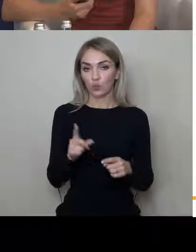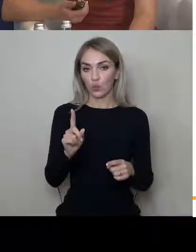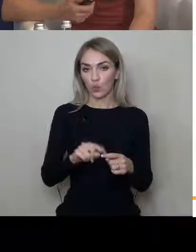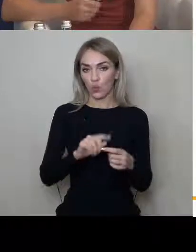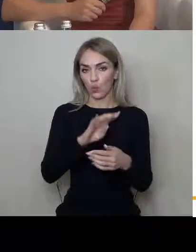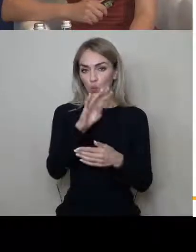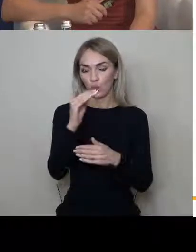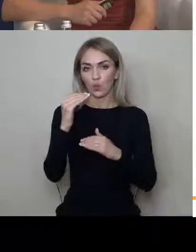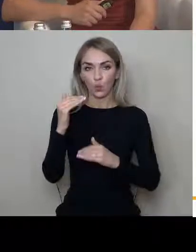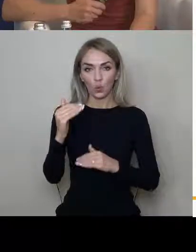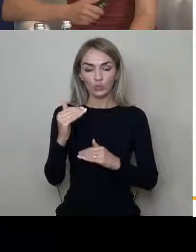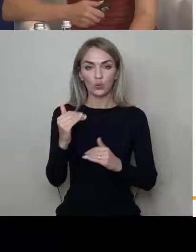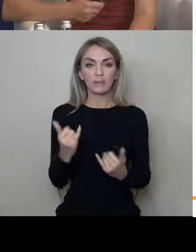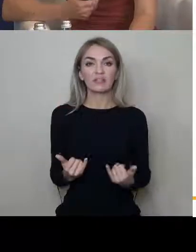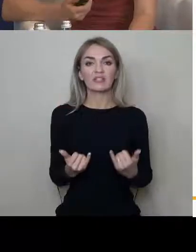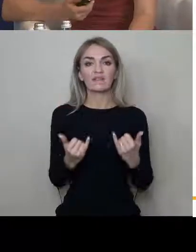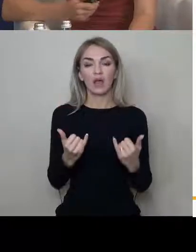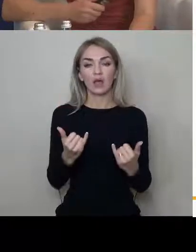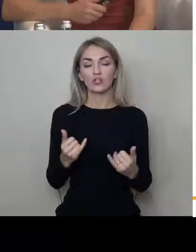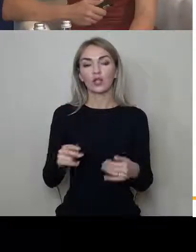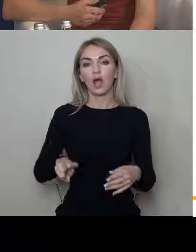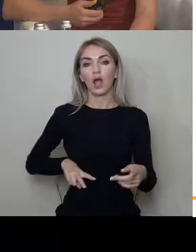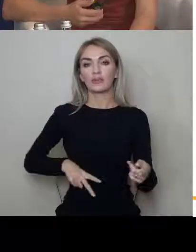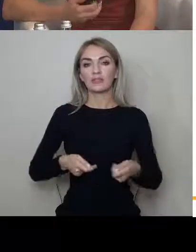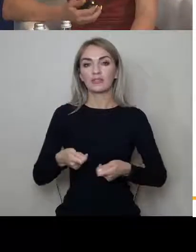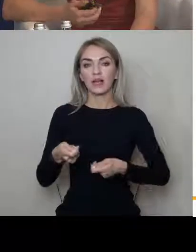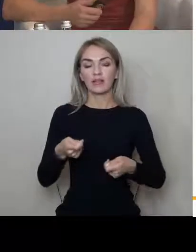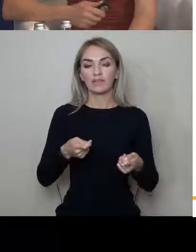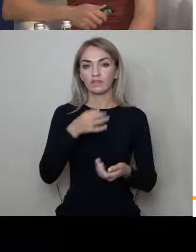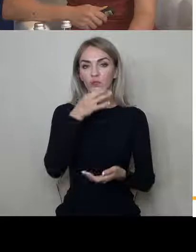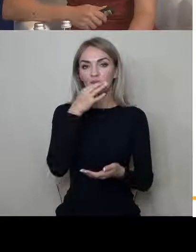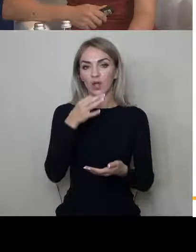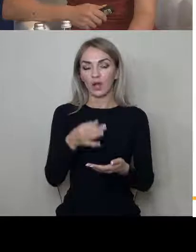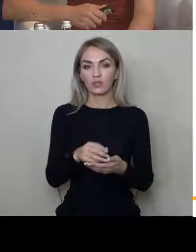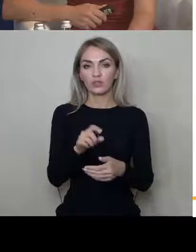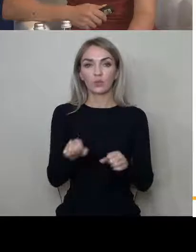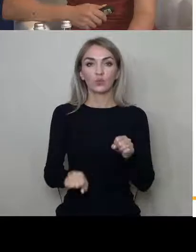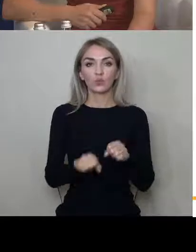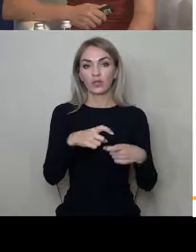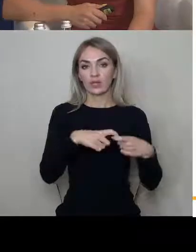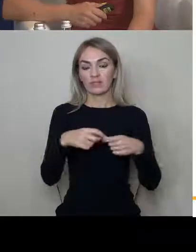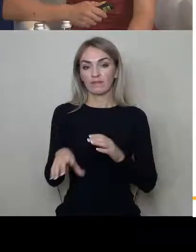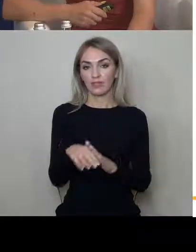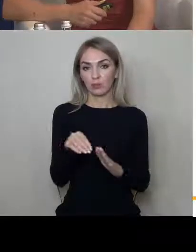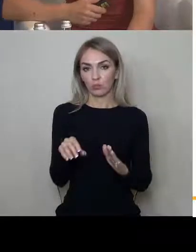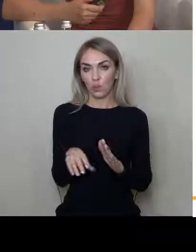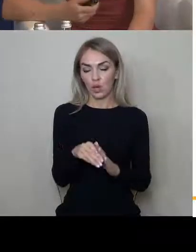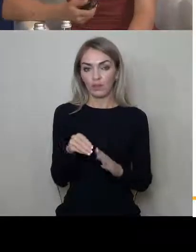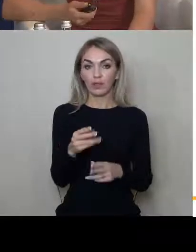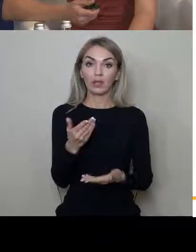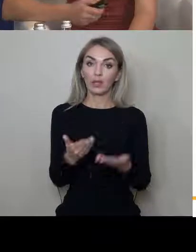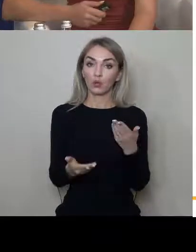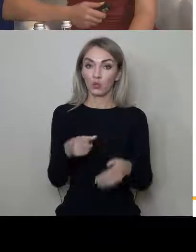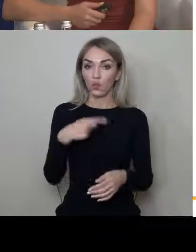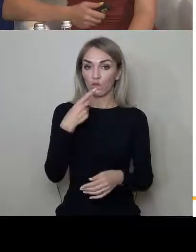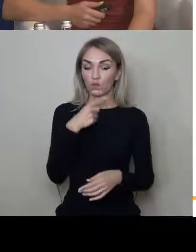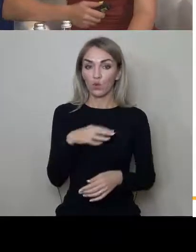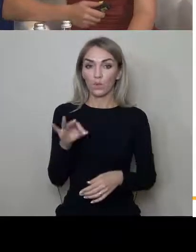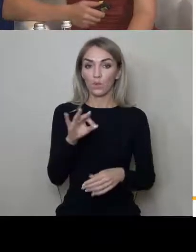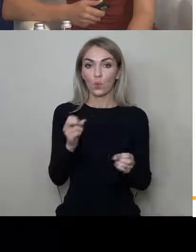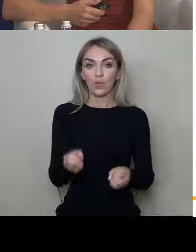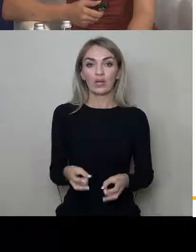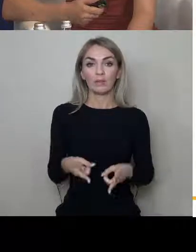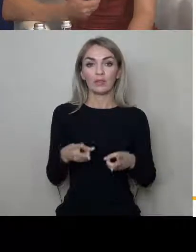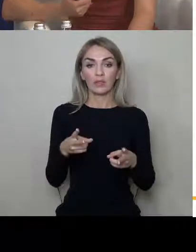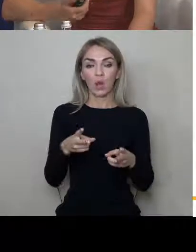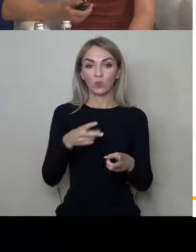this chapter are dedicated to administrative liability for violations related to election